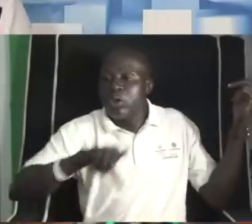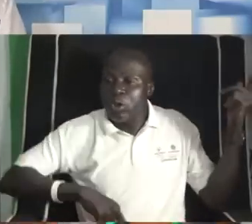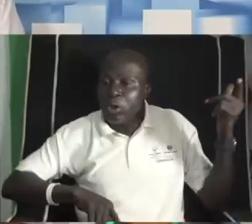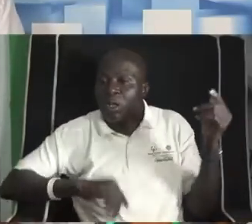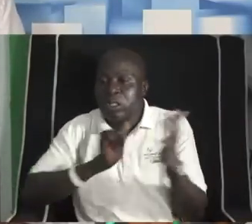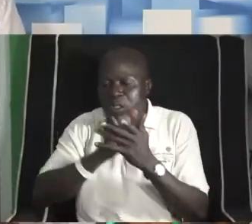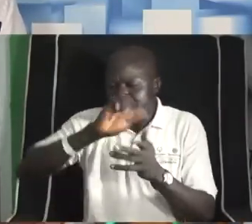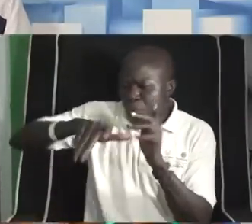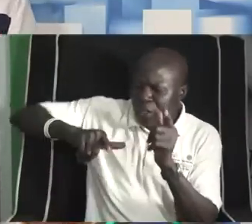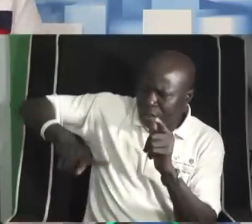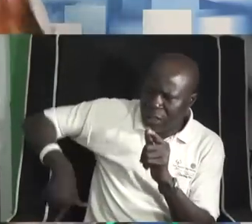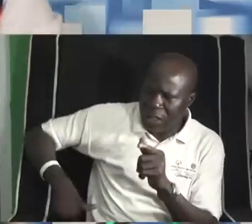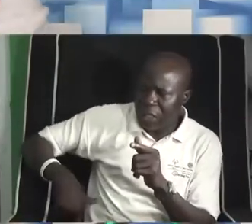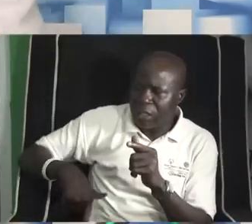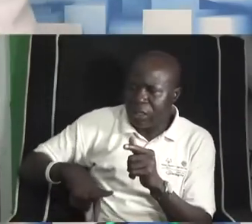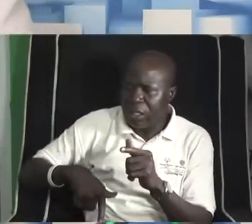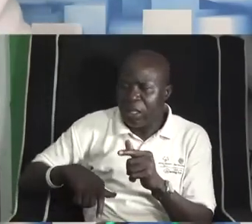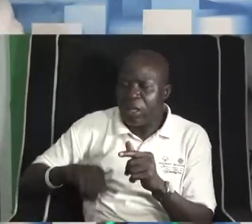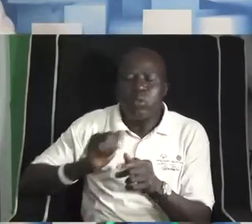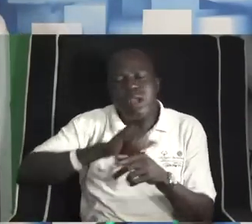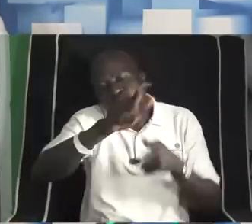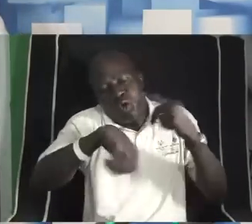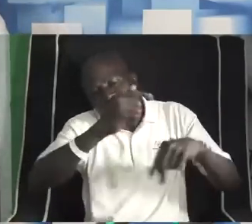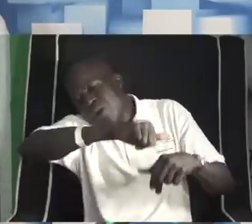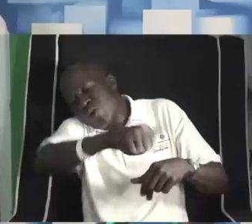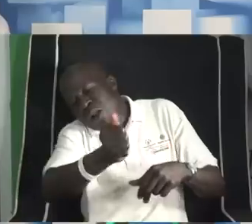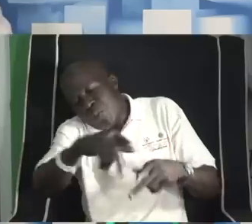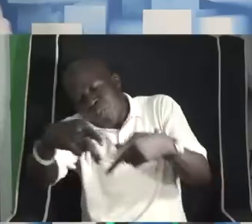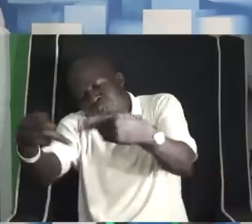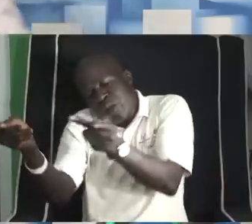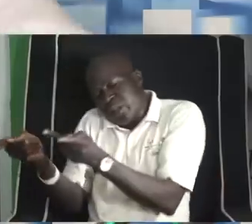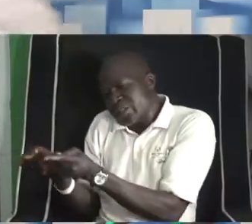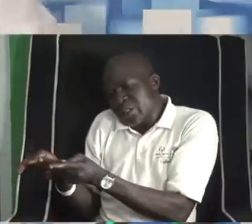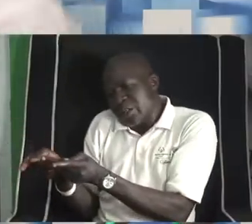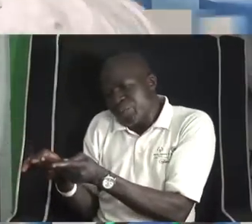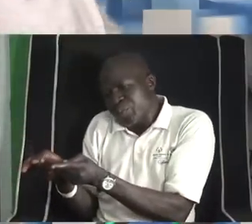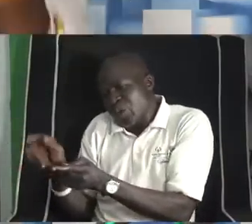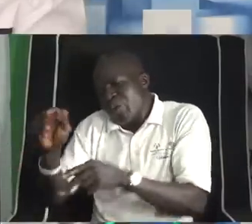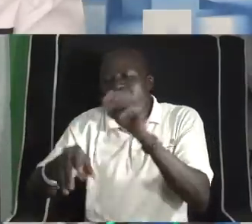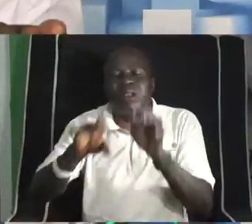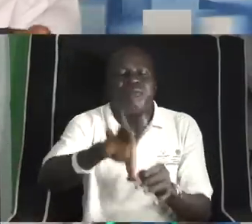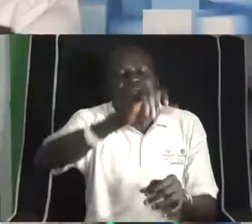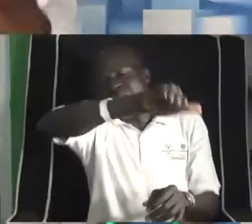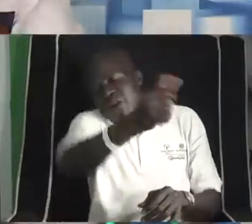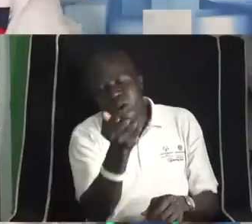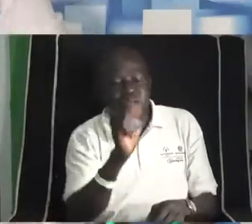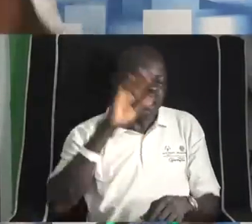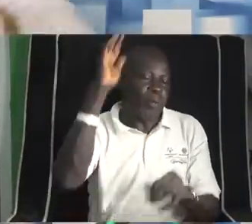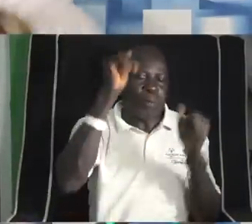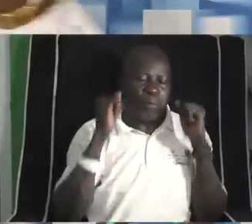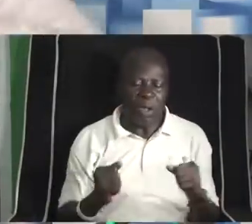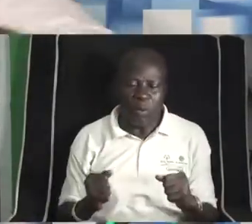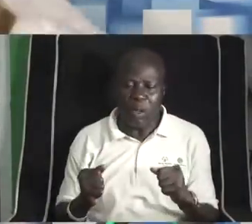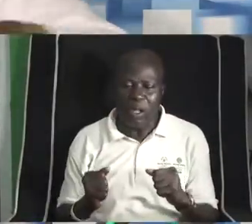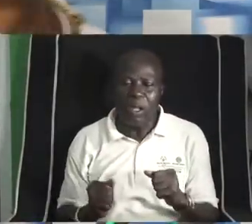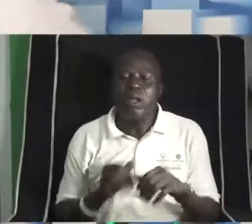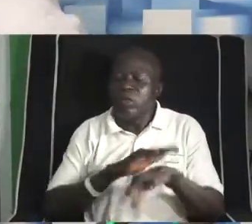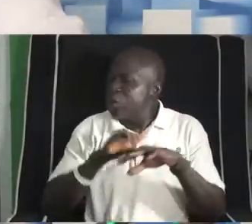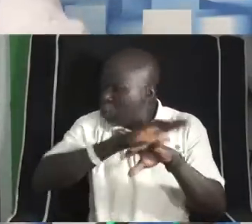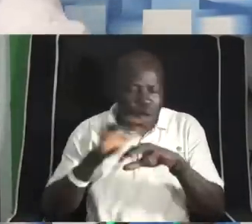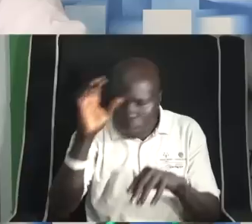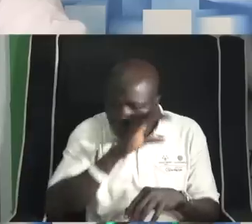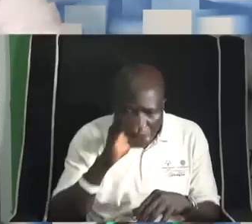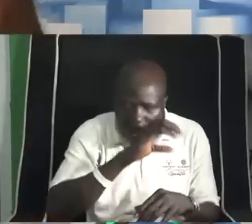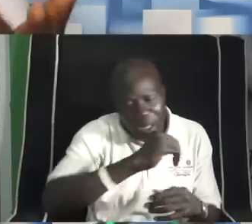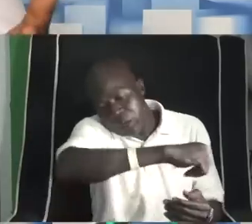when it's starting? Have you not run to something else? Do you not see for any other power? Have